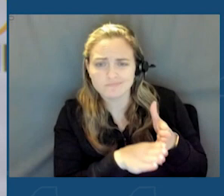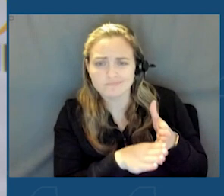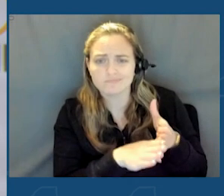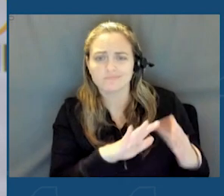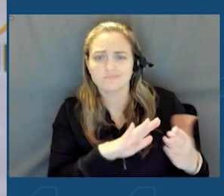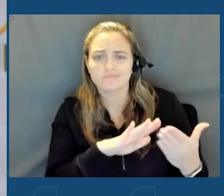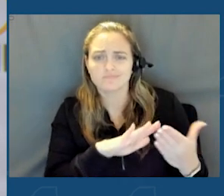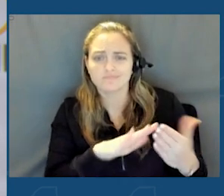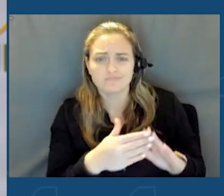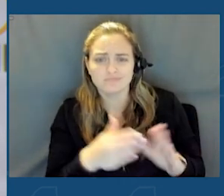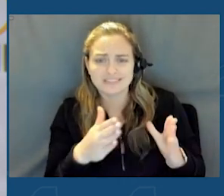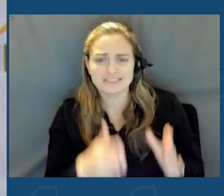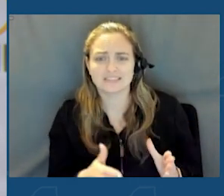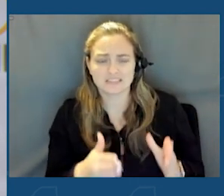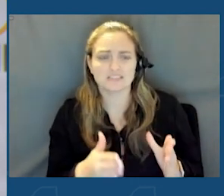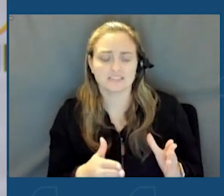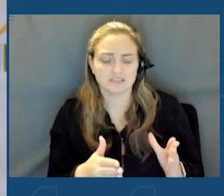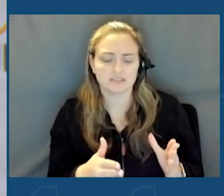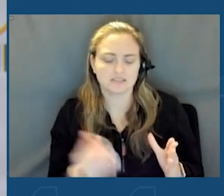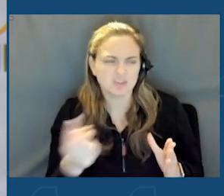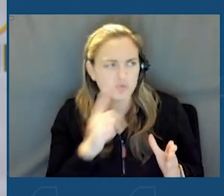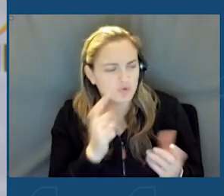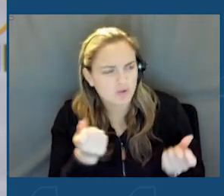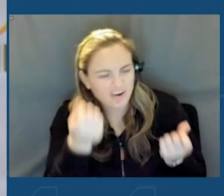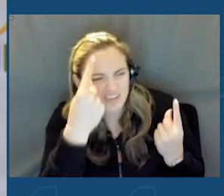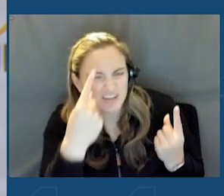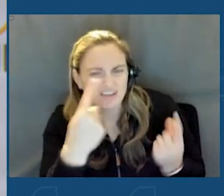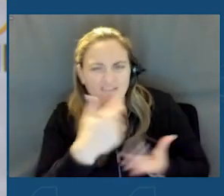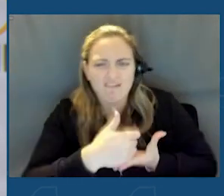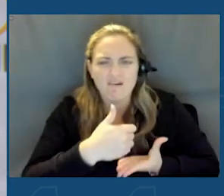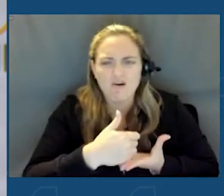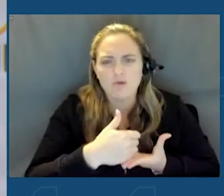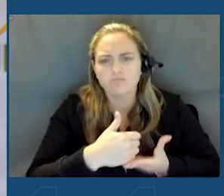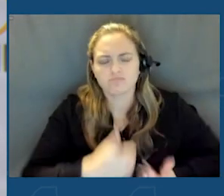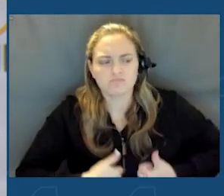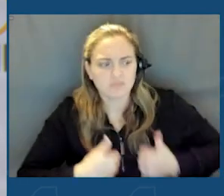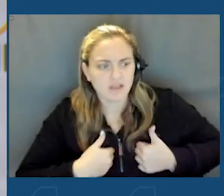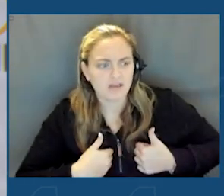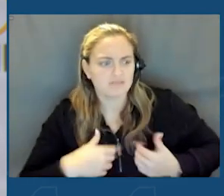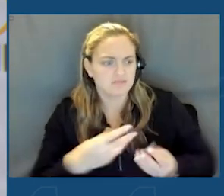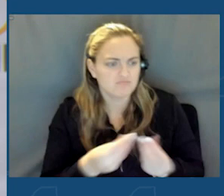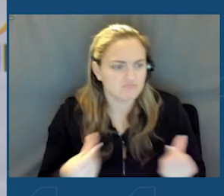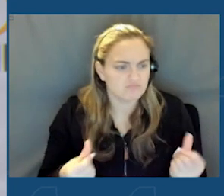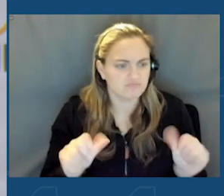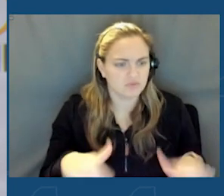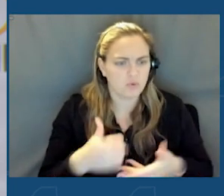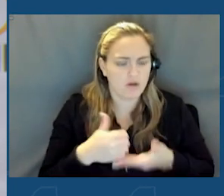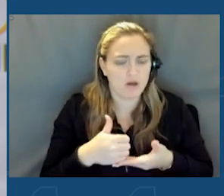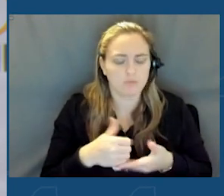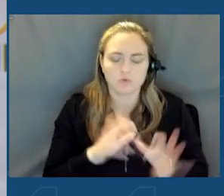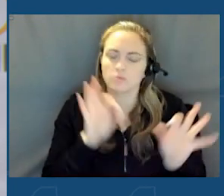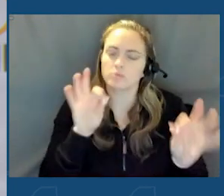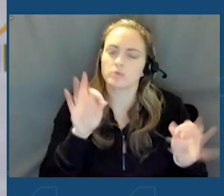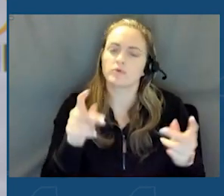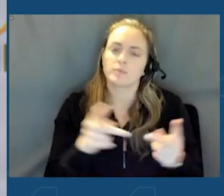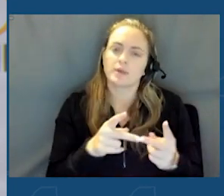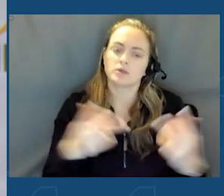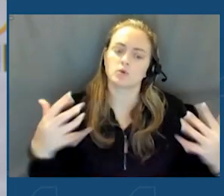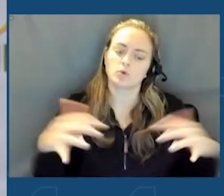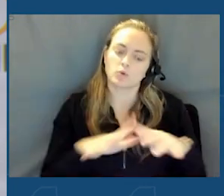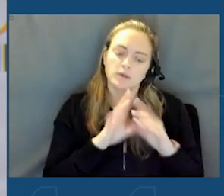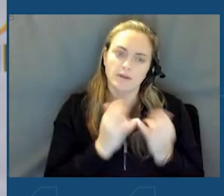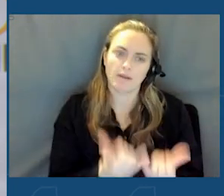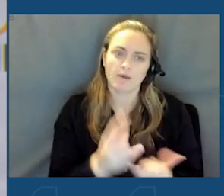just looking for someone to understand them and help them get through their lives. And so it's a fitting place for us to come together today as we talk